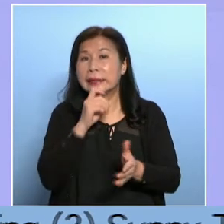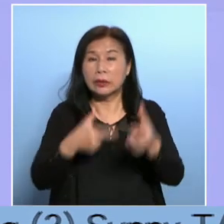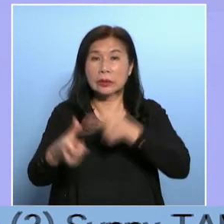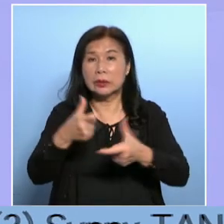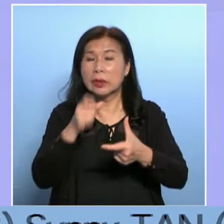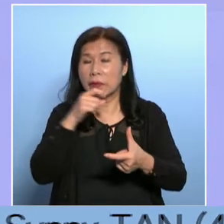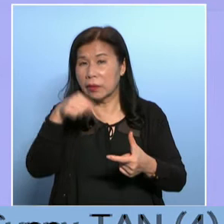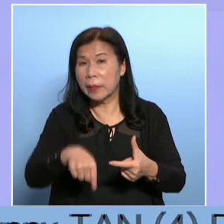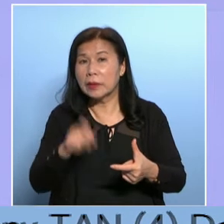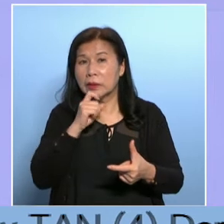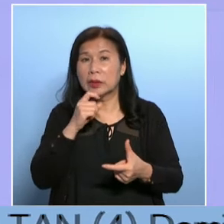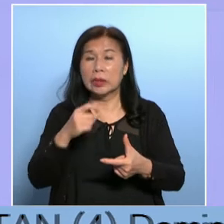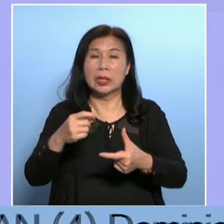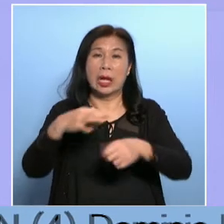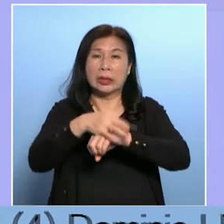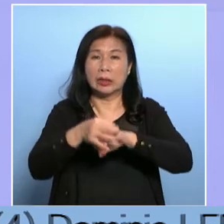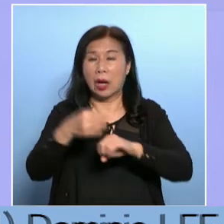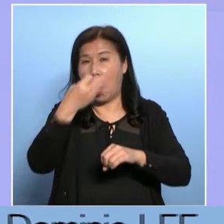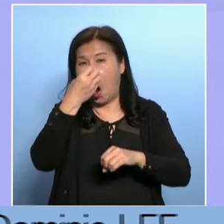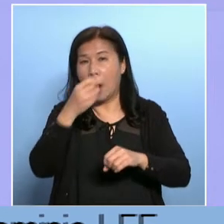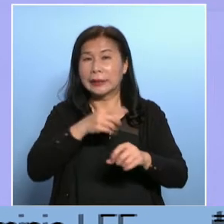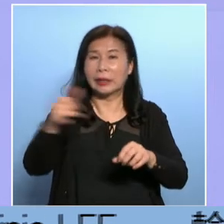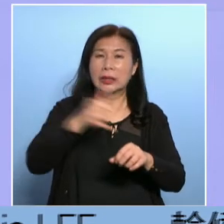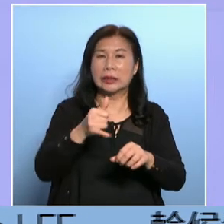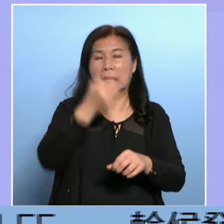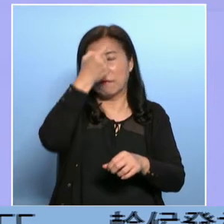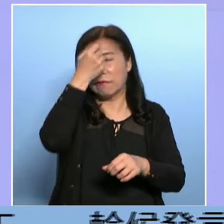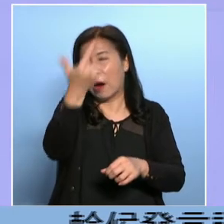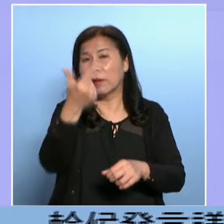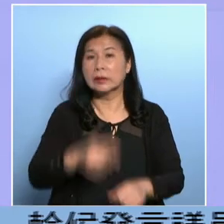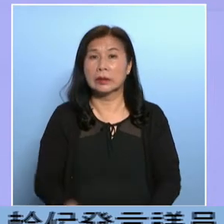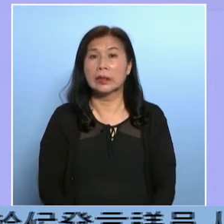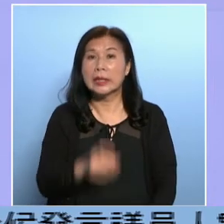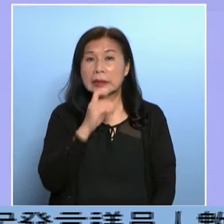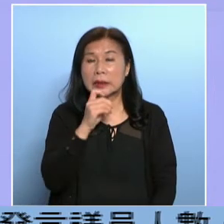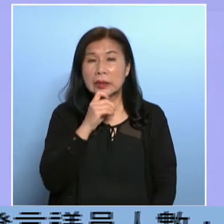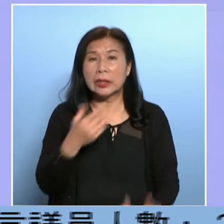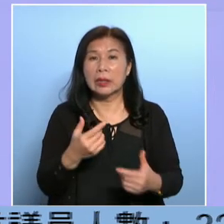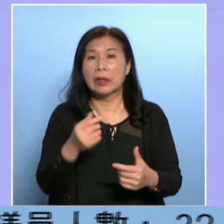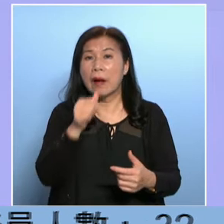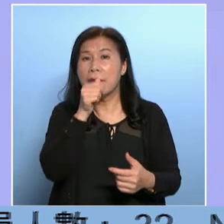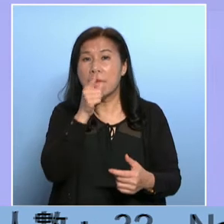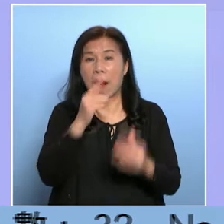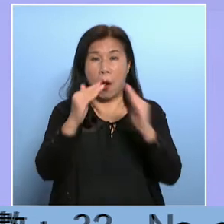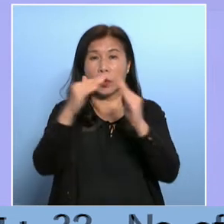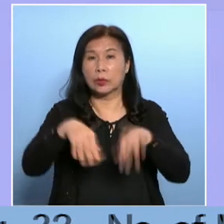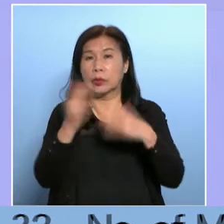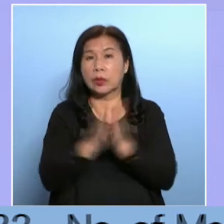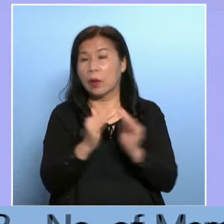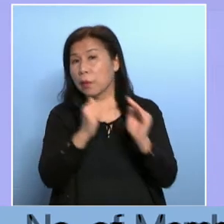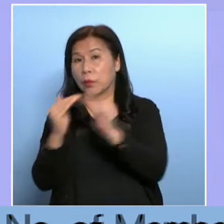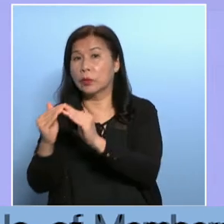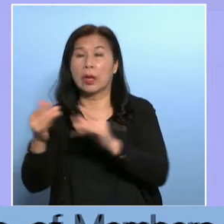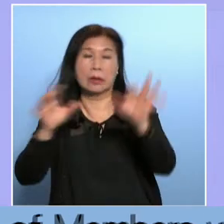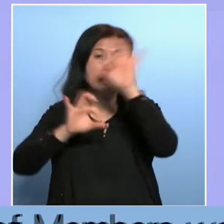deals in the financial world. A lot of investors consider our immigration control. A lot of the